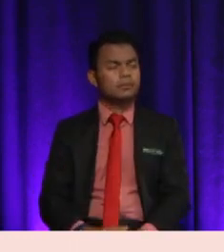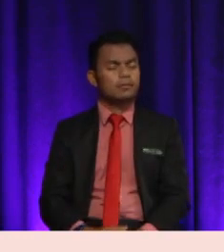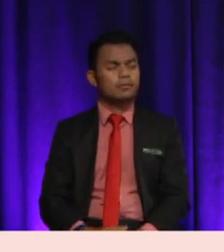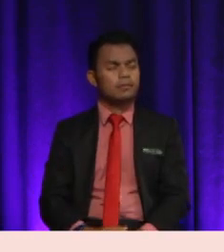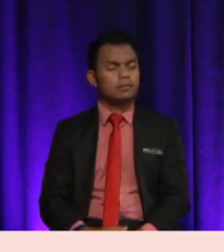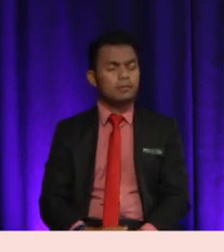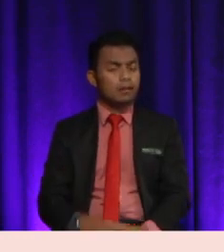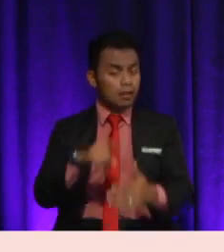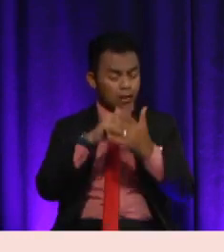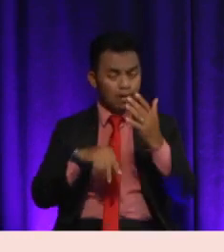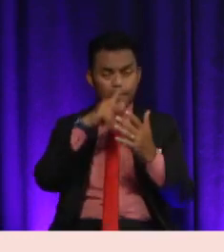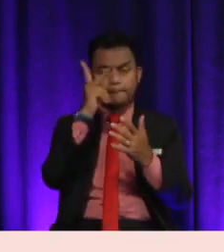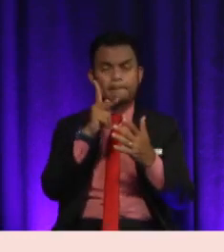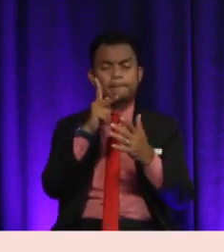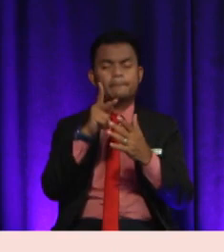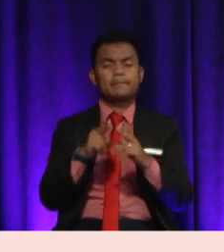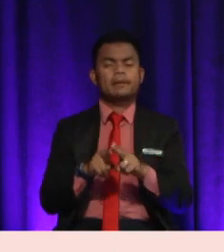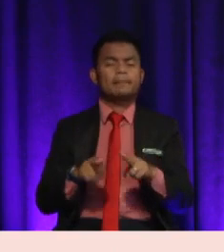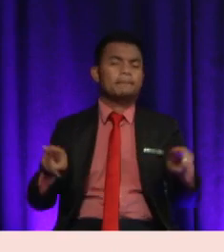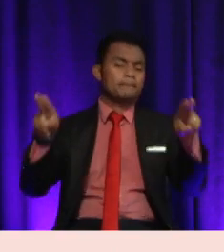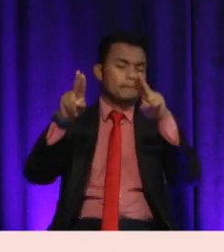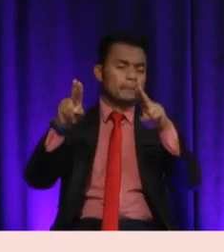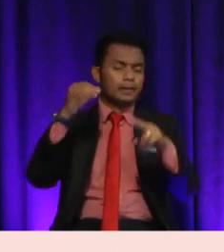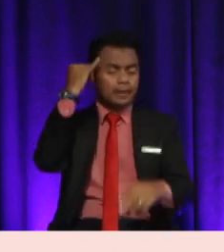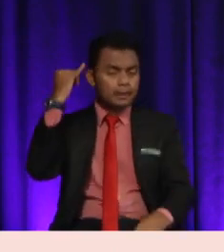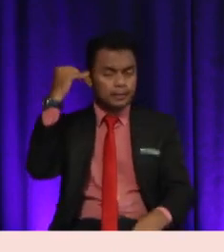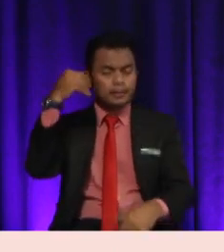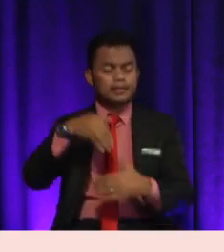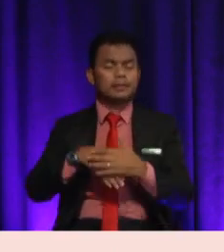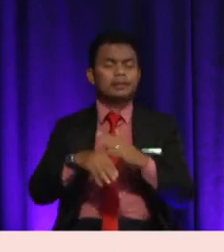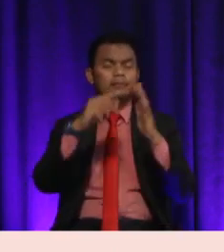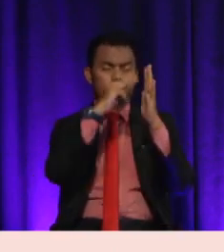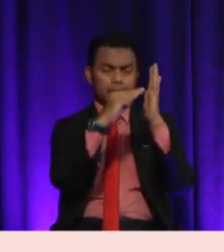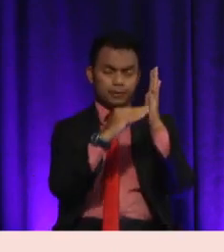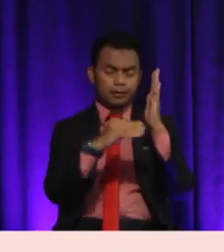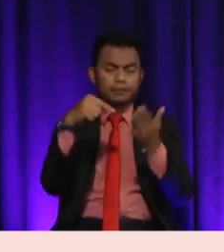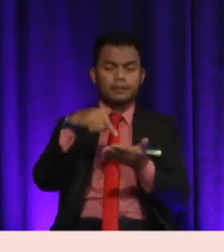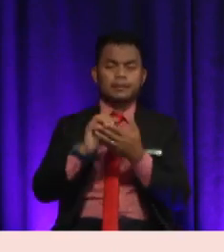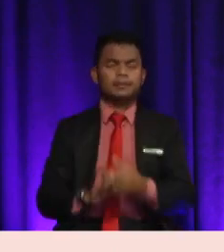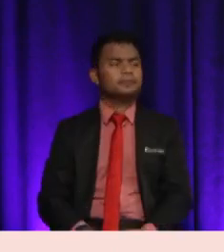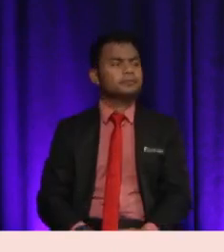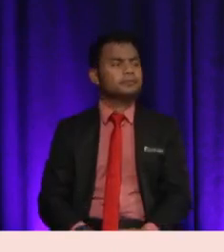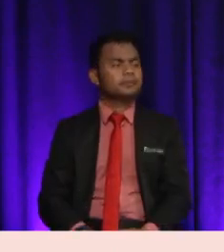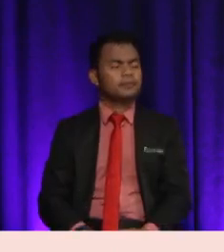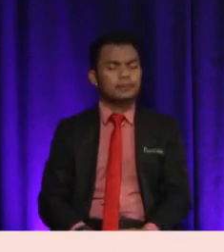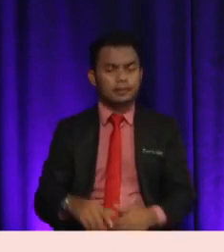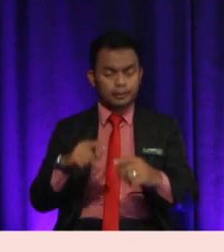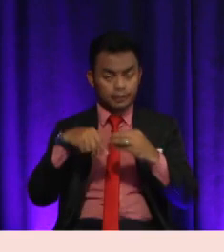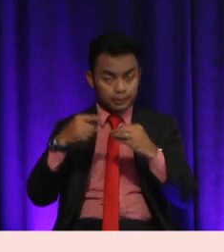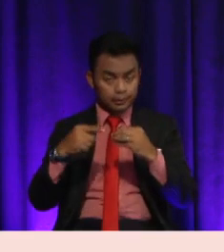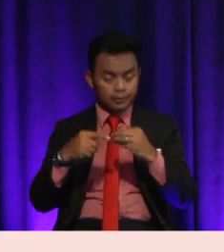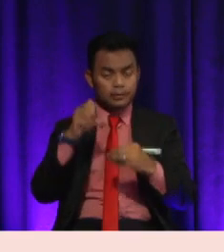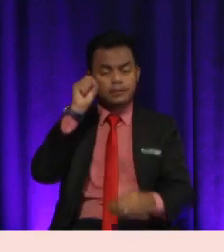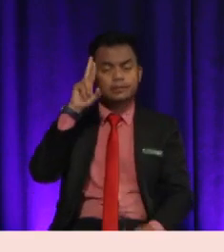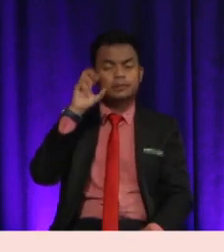main idea of this paragraph, Alicia? The main idea of this paragraph is about Sarah Winchester, who had